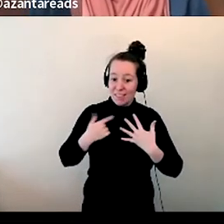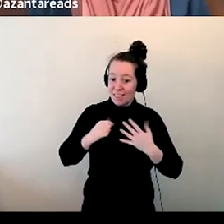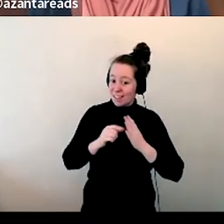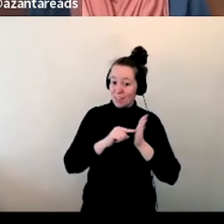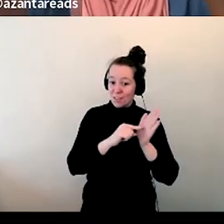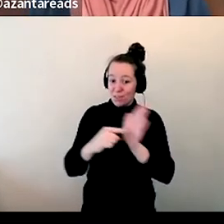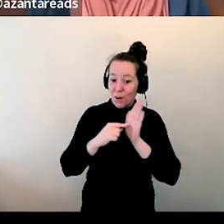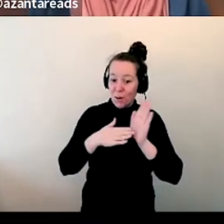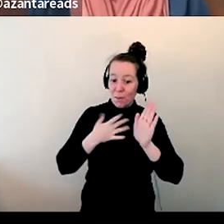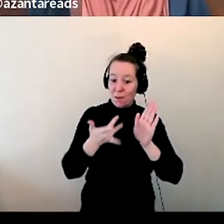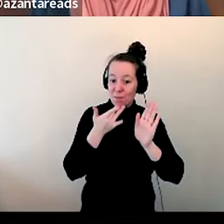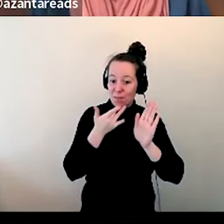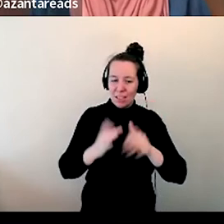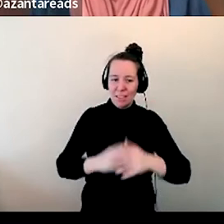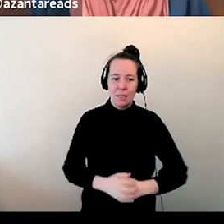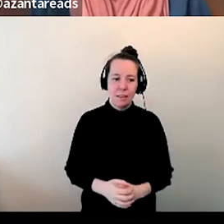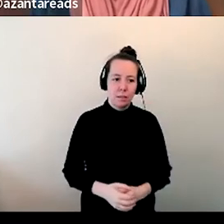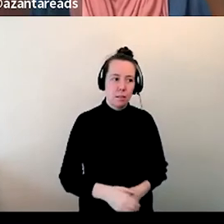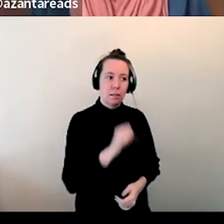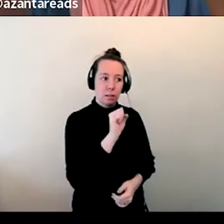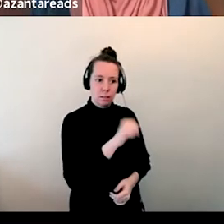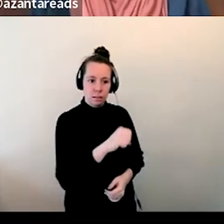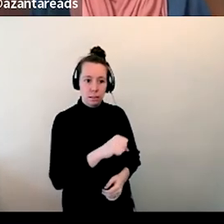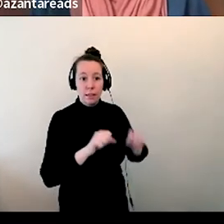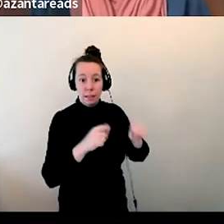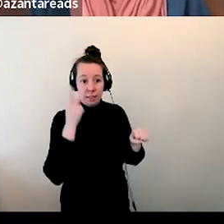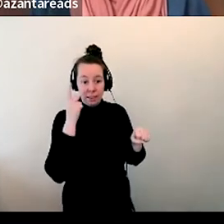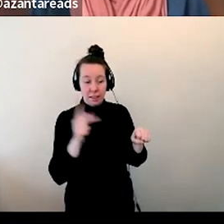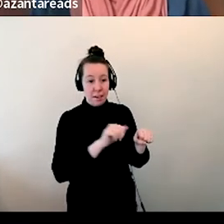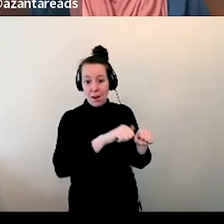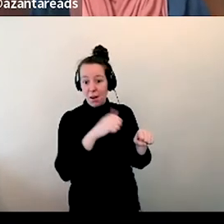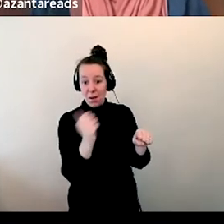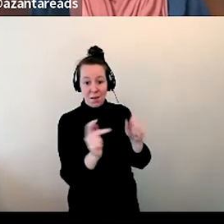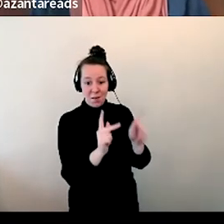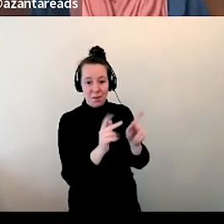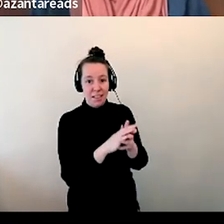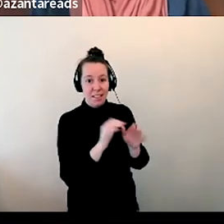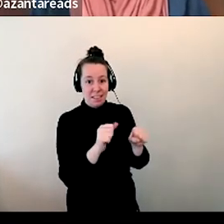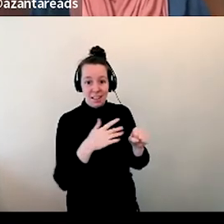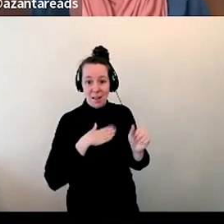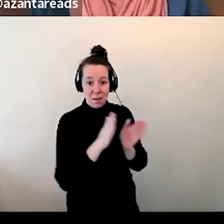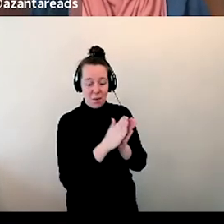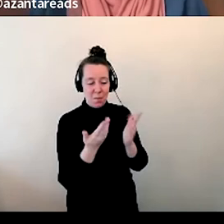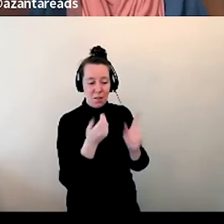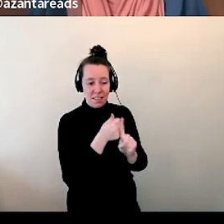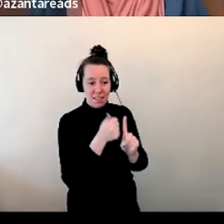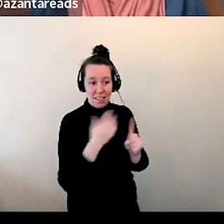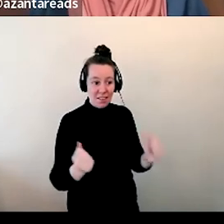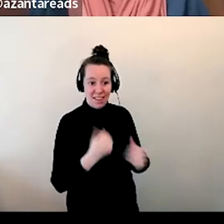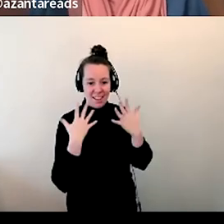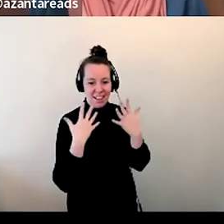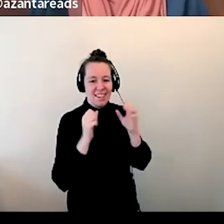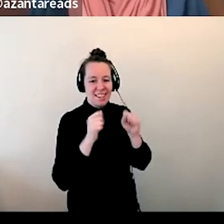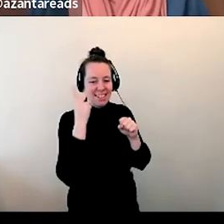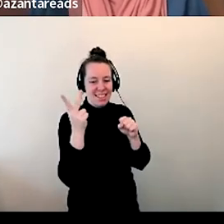a lot of the other TikTokers, they're, you know, everyone, as soon as you mentioned, you know, the books and stuff, the book, so it was